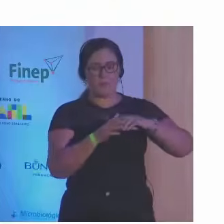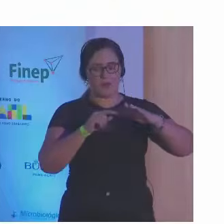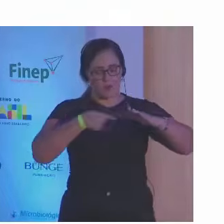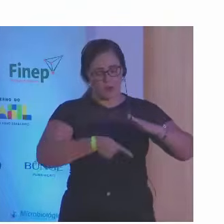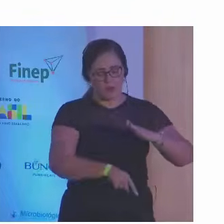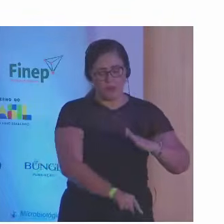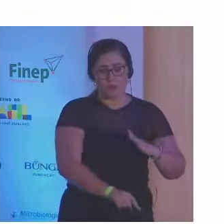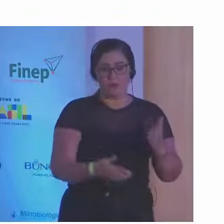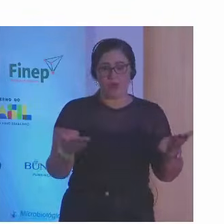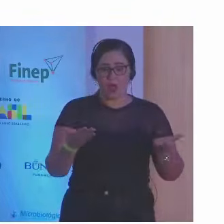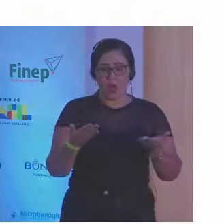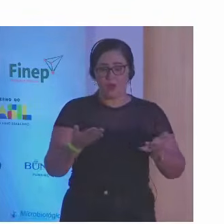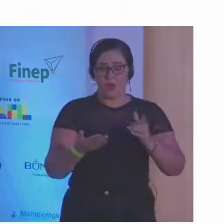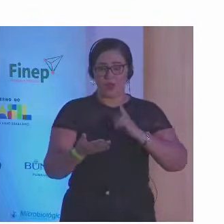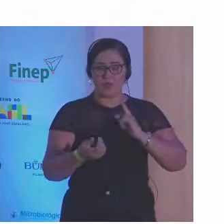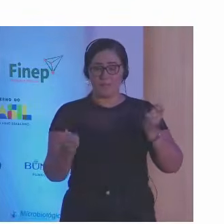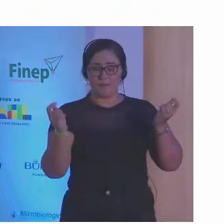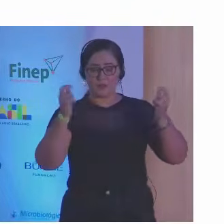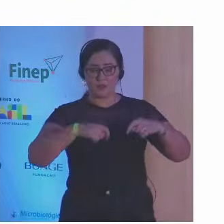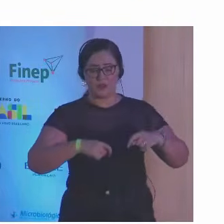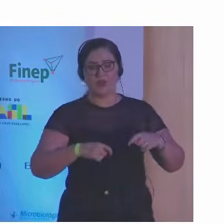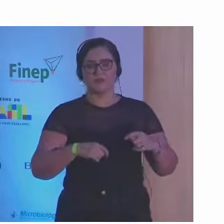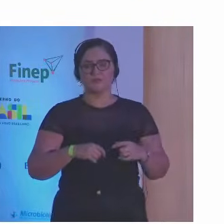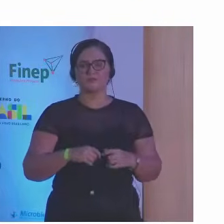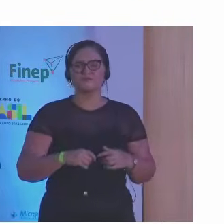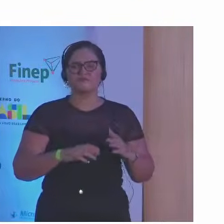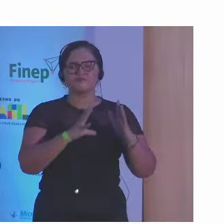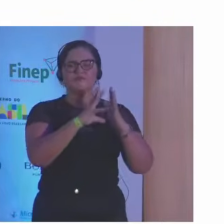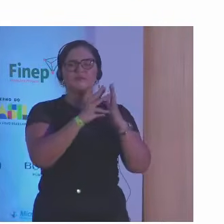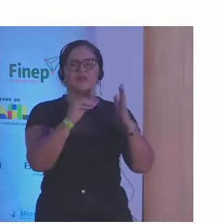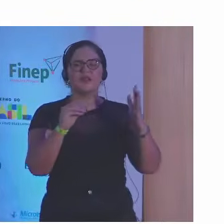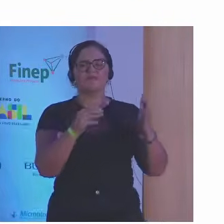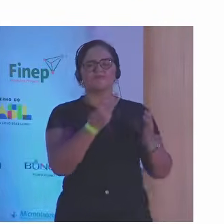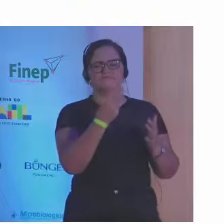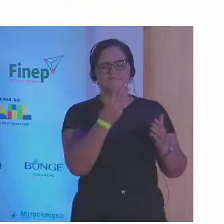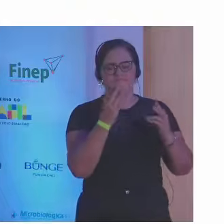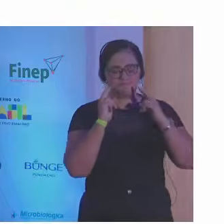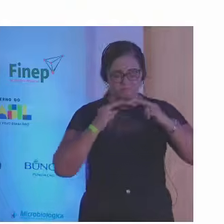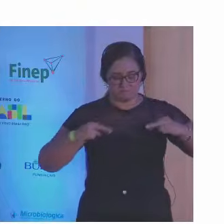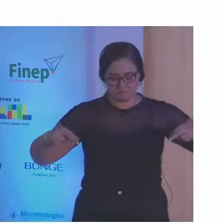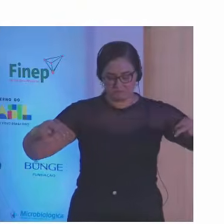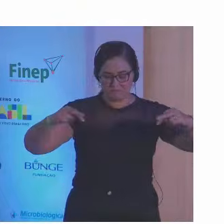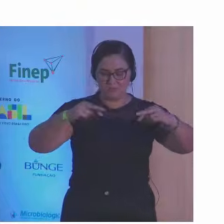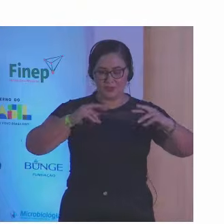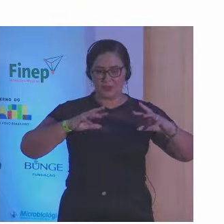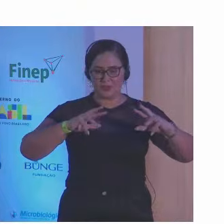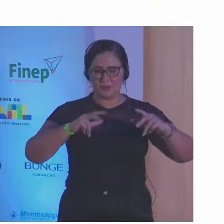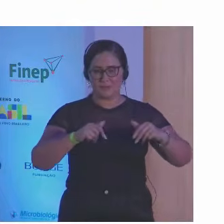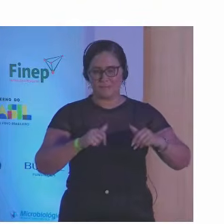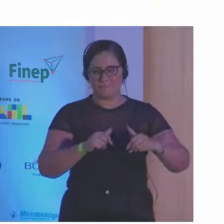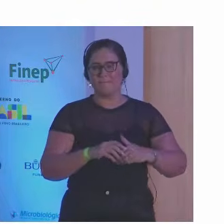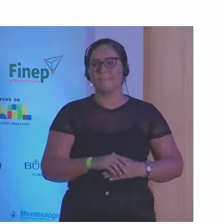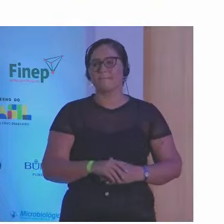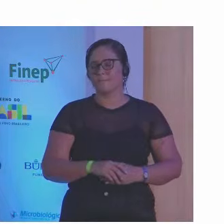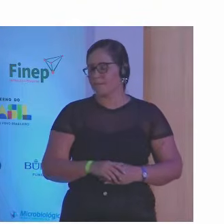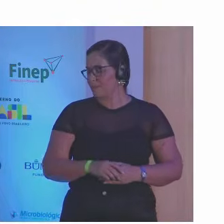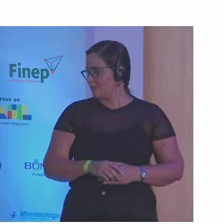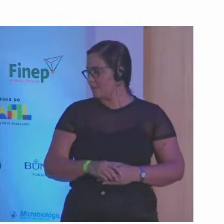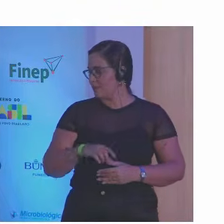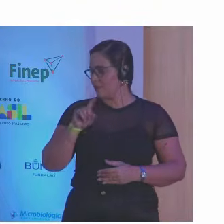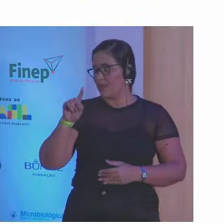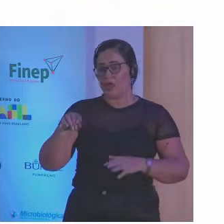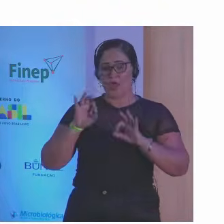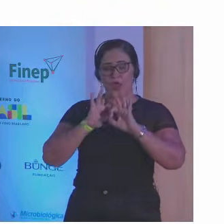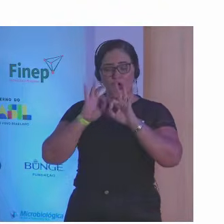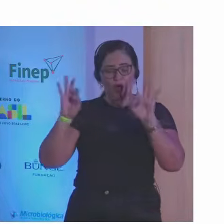possibility to navigate in three-dimension with this kind of information. So this is great. But I want to make it very